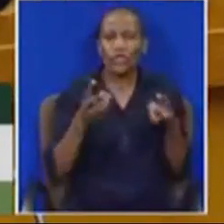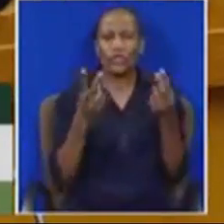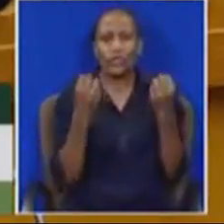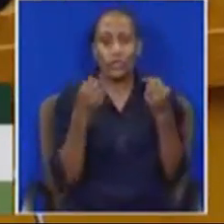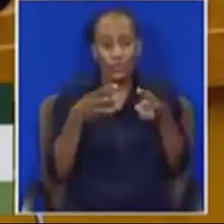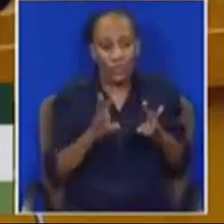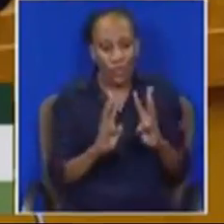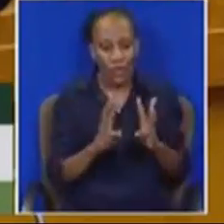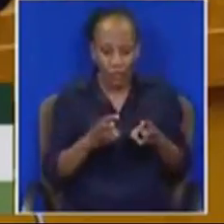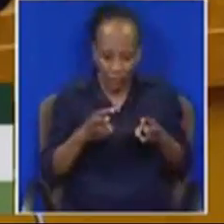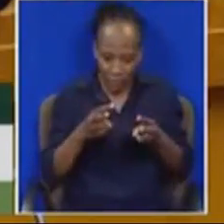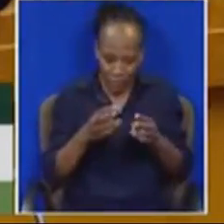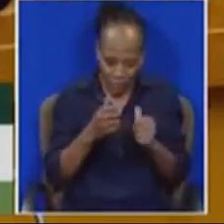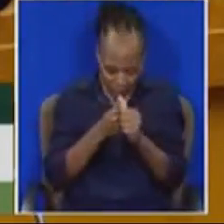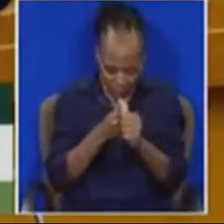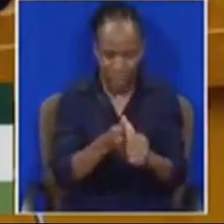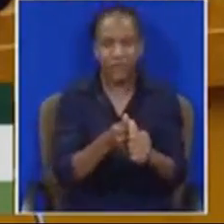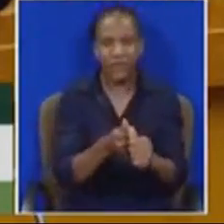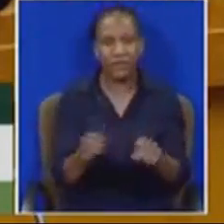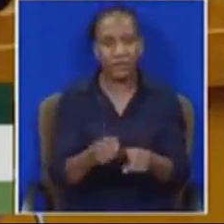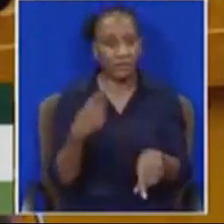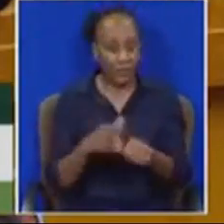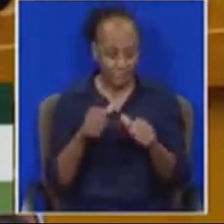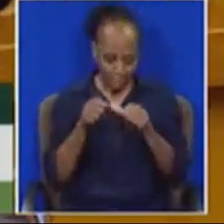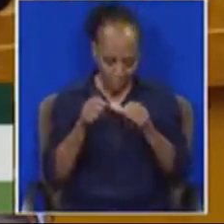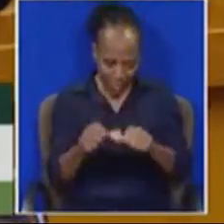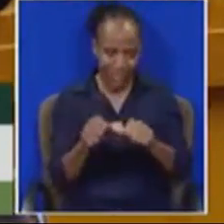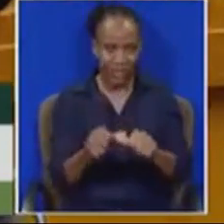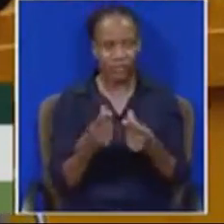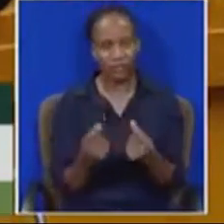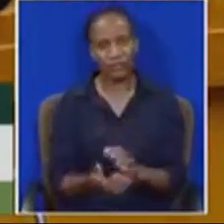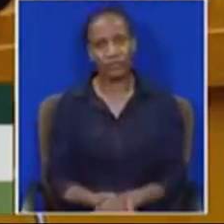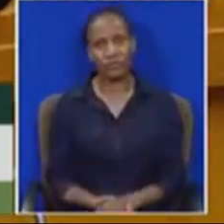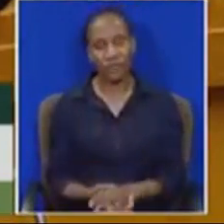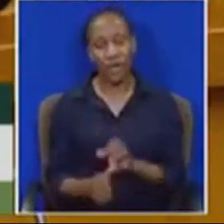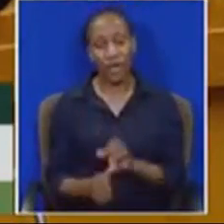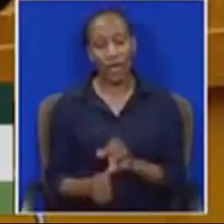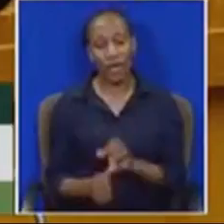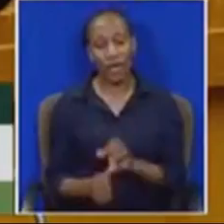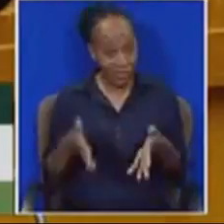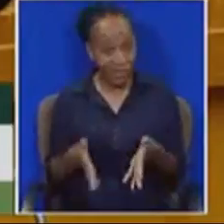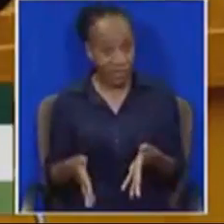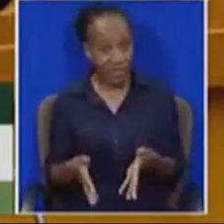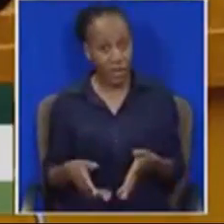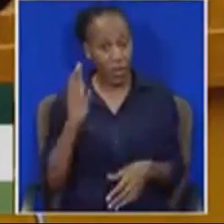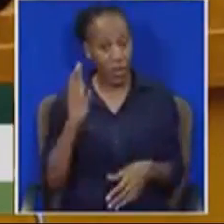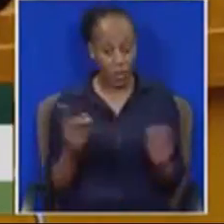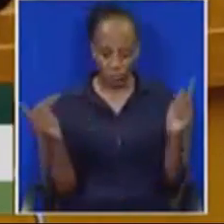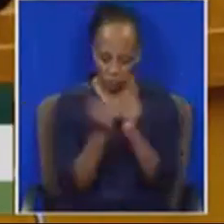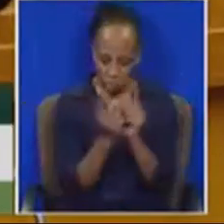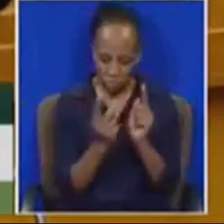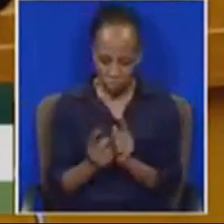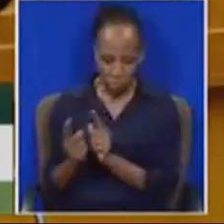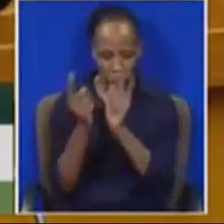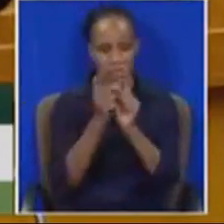of transformation and sustainability. This year, we will intensify engagements